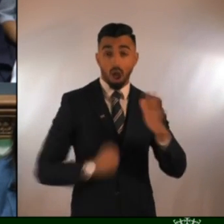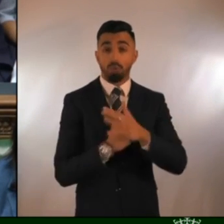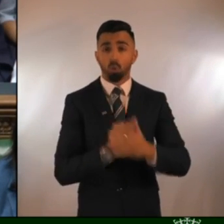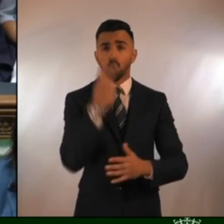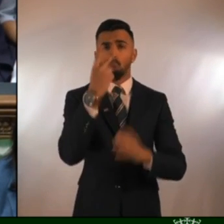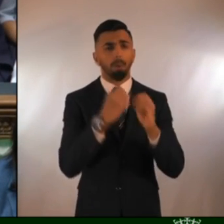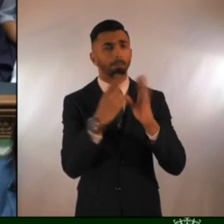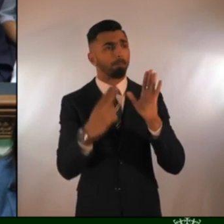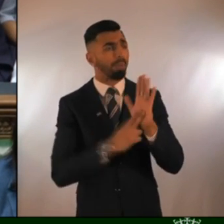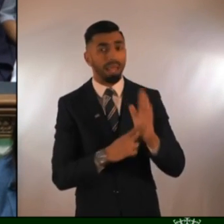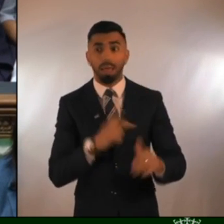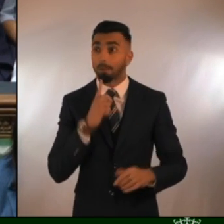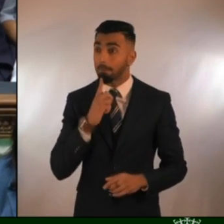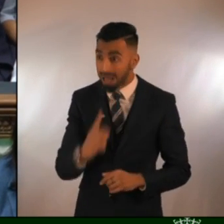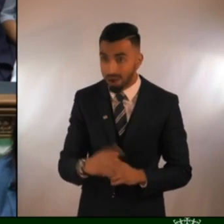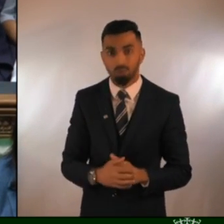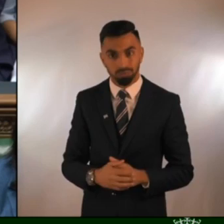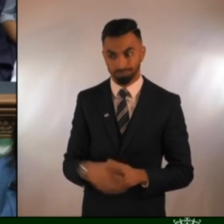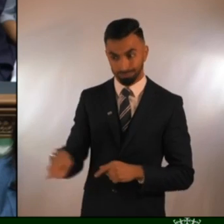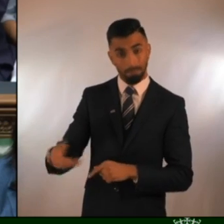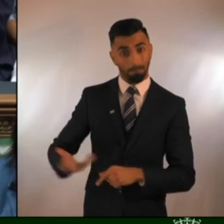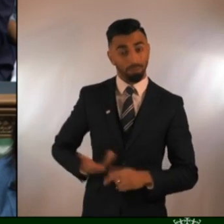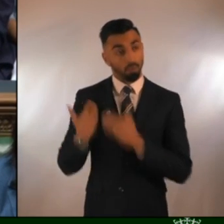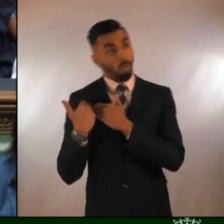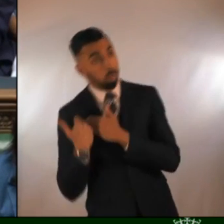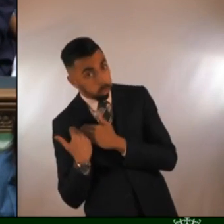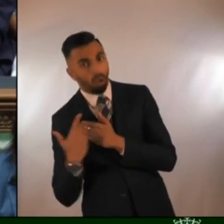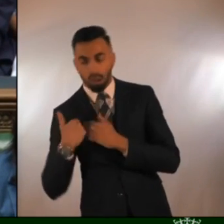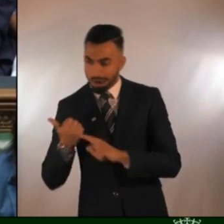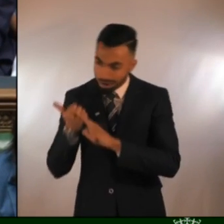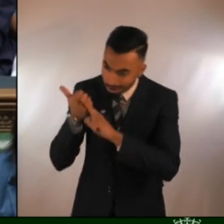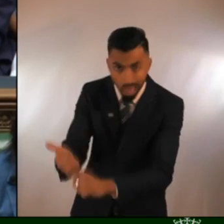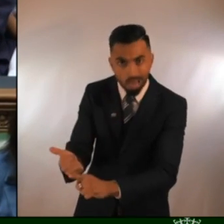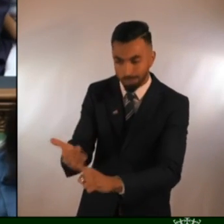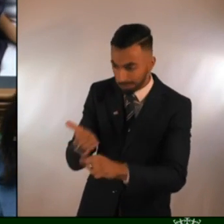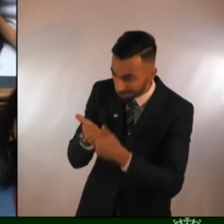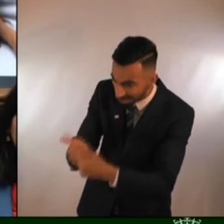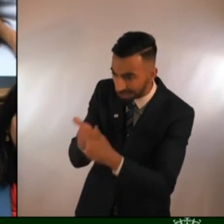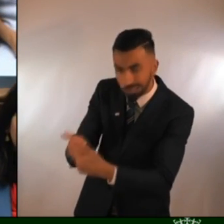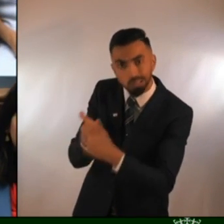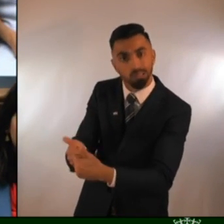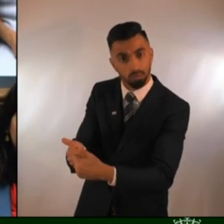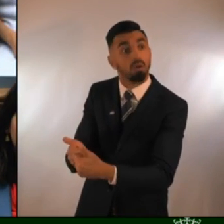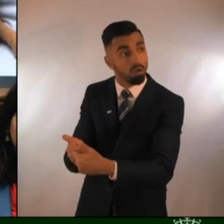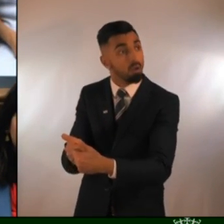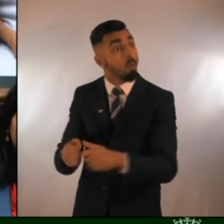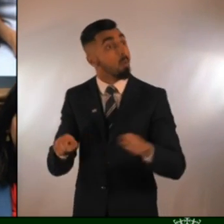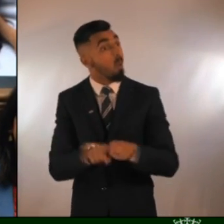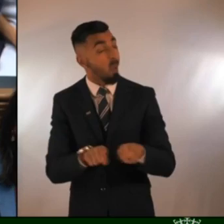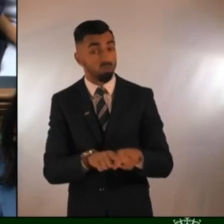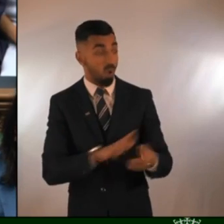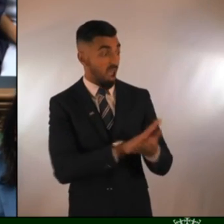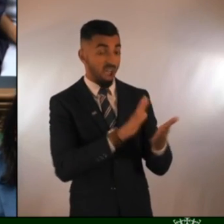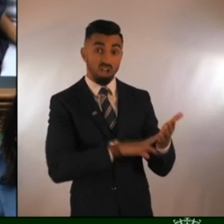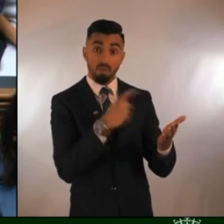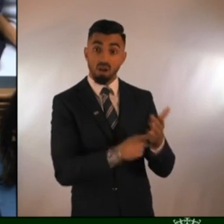burden on businesses, but we can do more. I have asked HMRC to scale up the time to pay service, allowing businesses